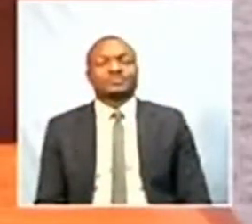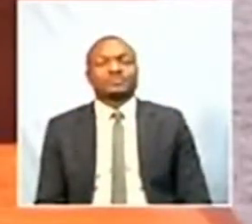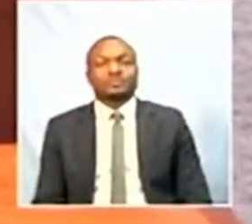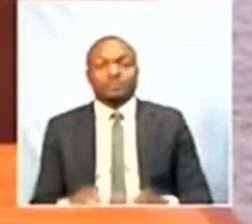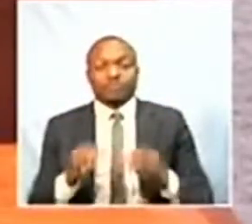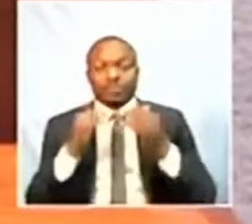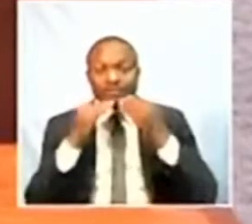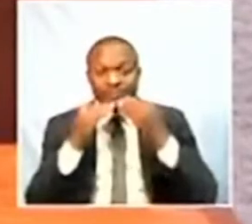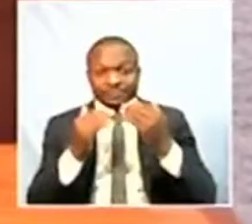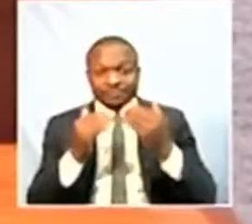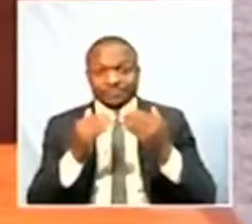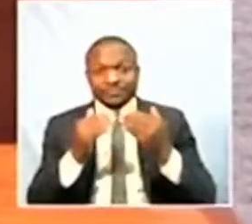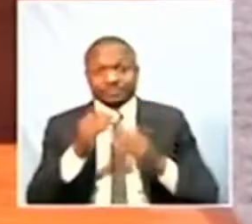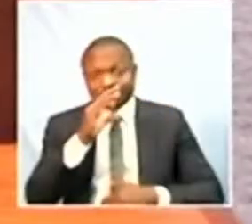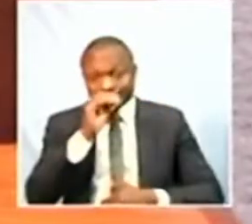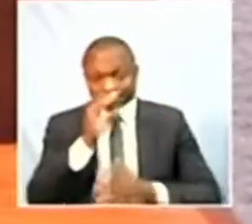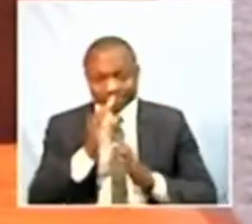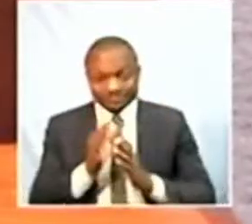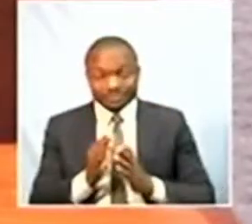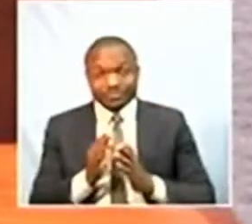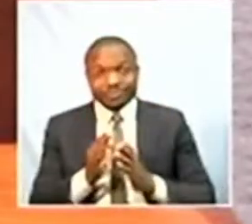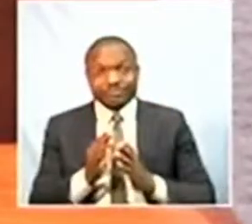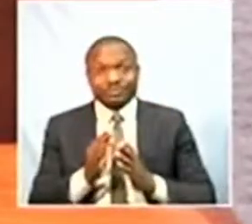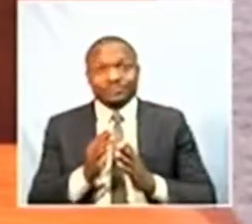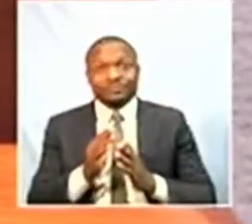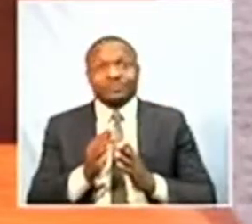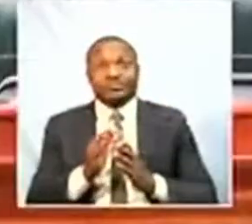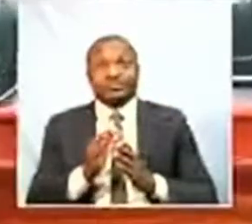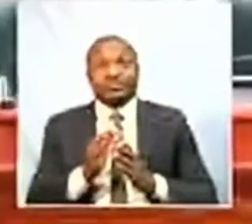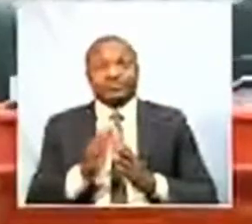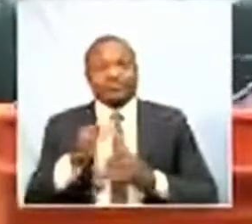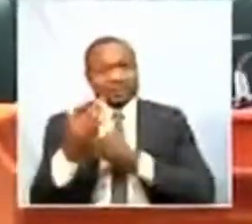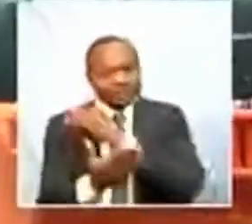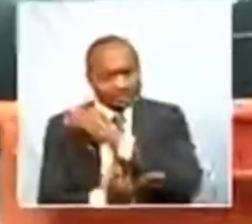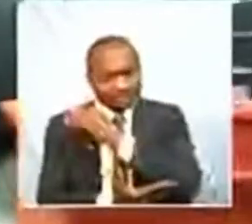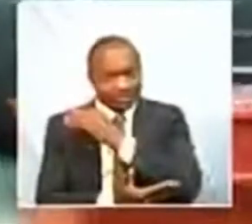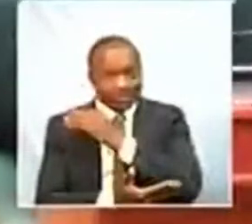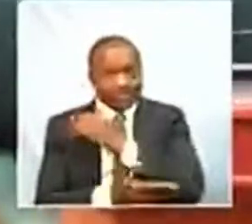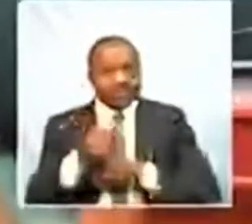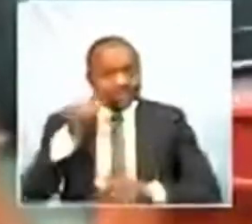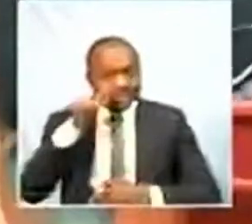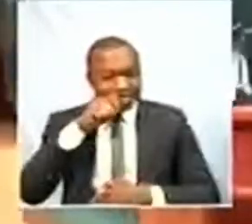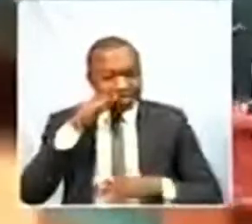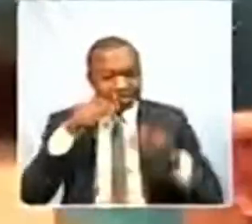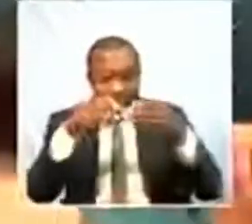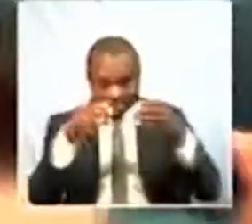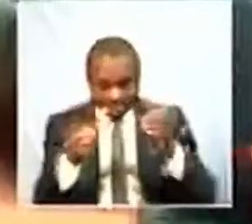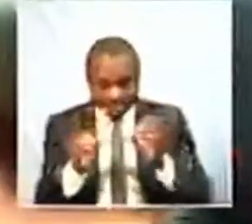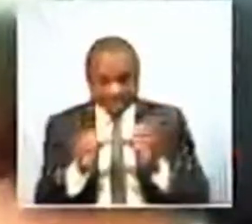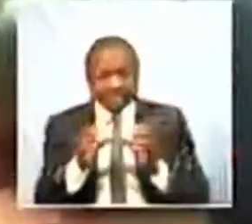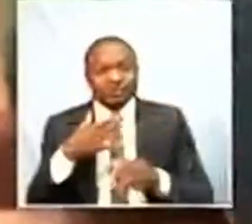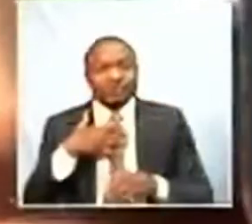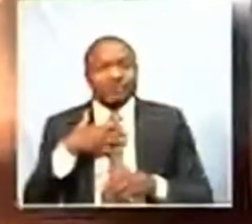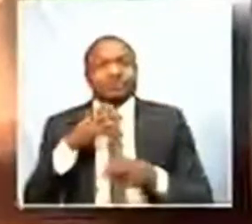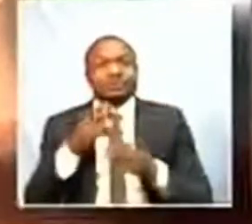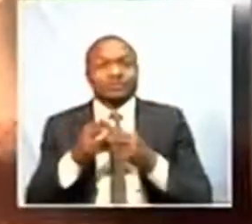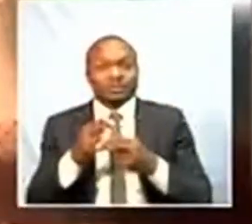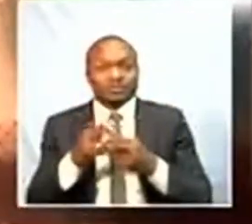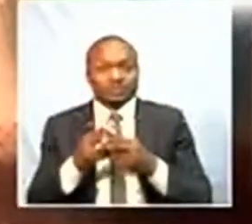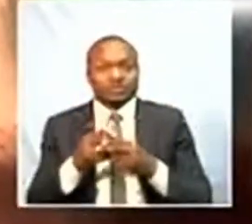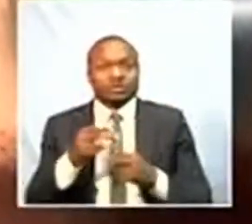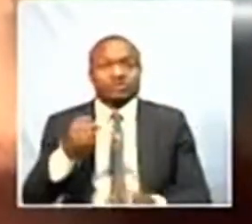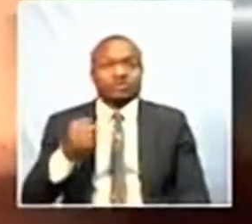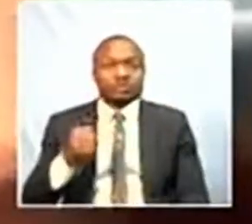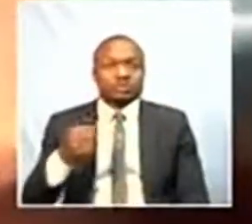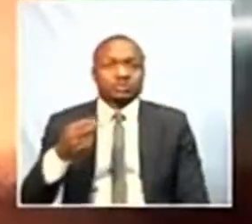Thank you, Madam Speaker, for recognizing Kanyama constituency. Representing Kanyama constituency, my name is